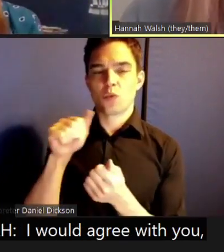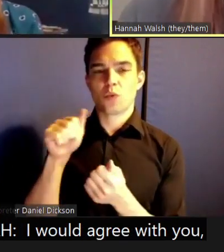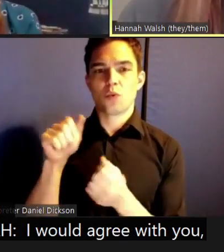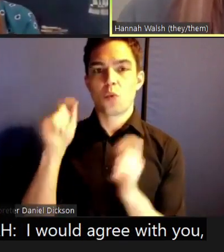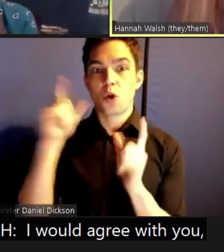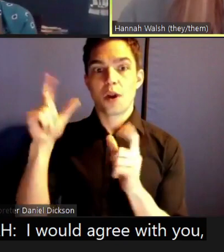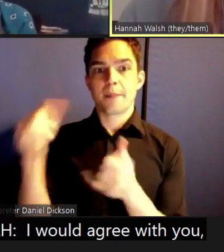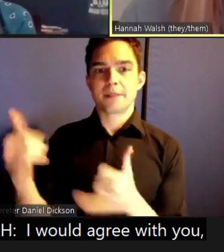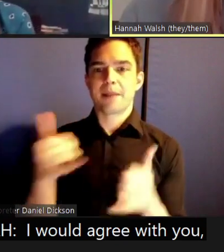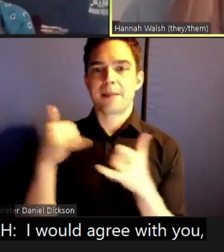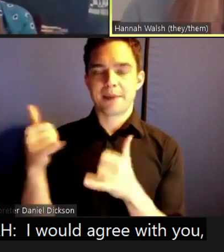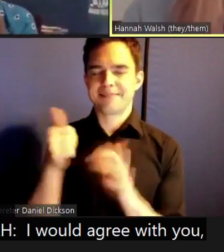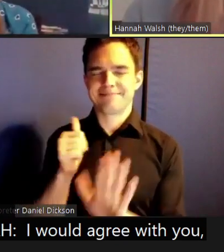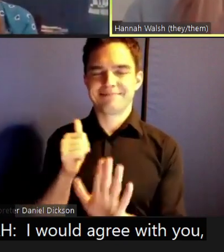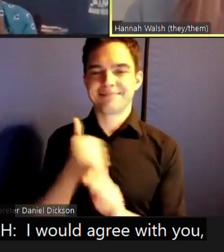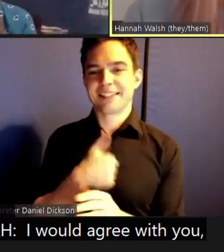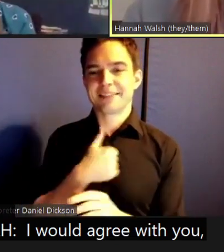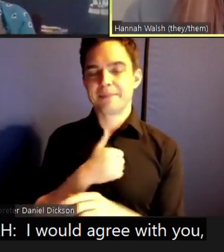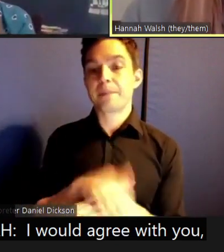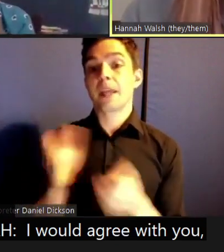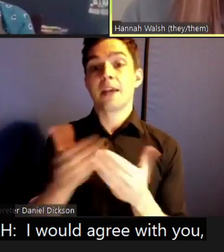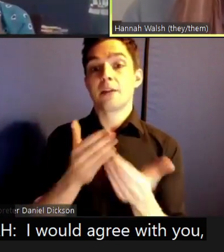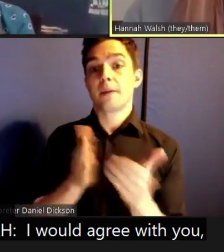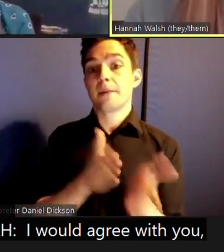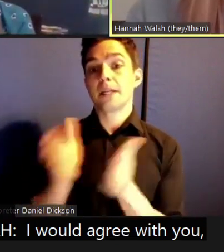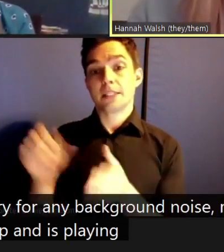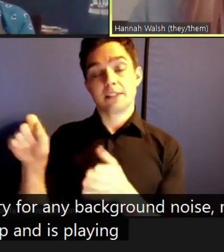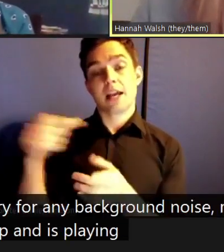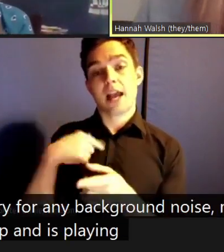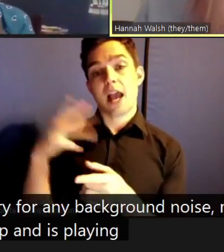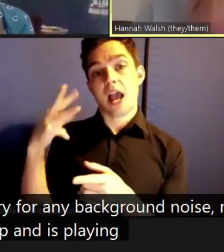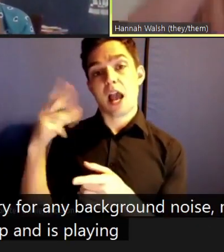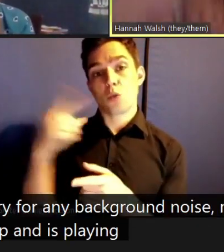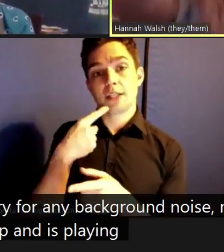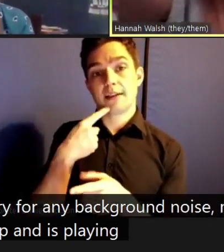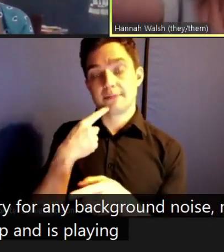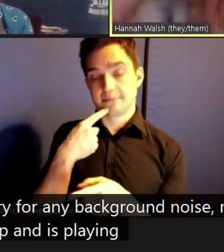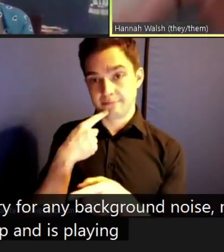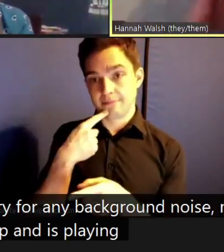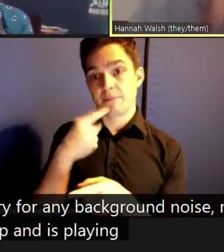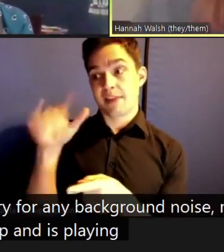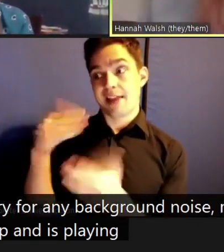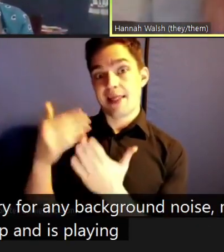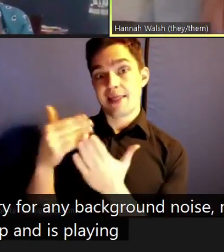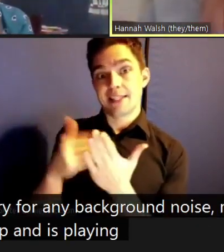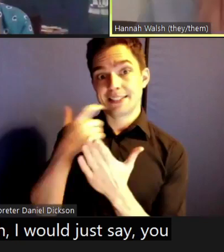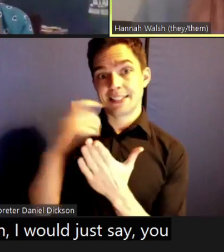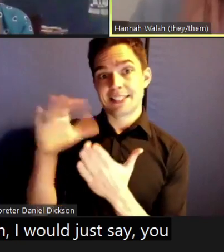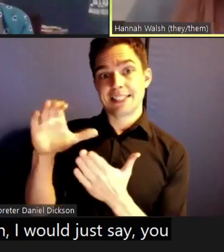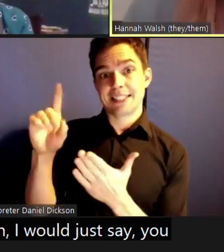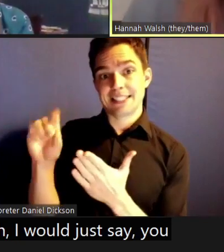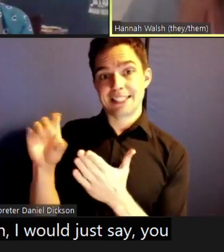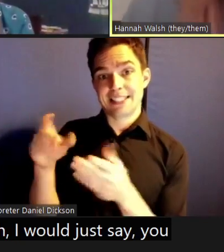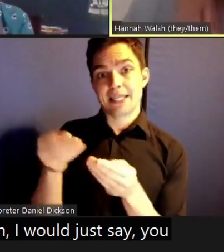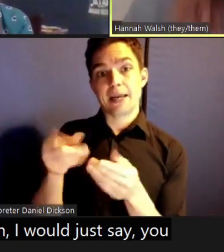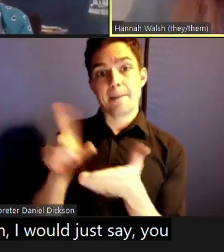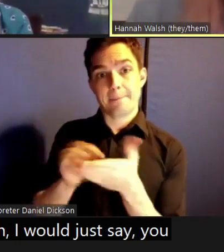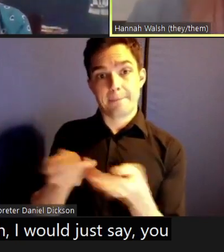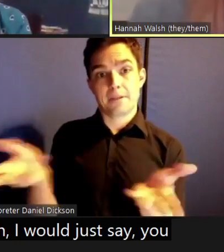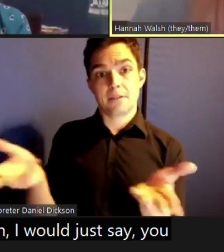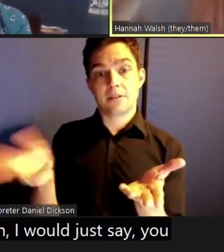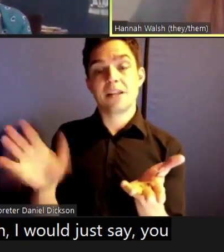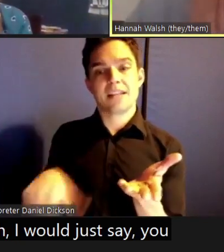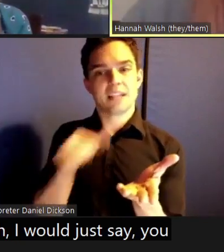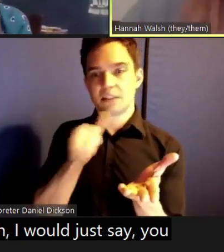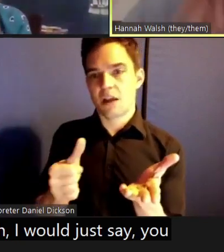around. But I would just say, again, that list that the CDC has put out is not,